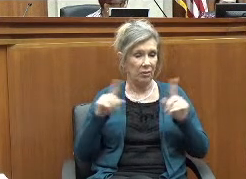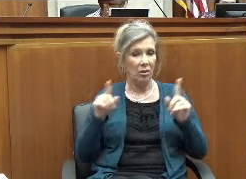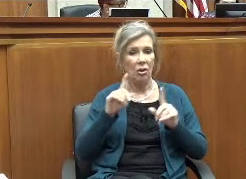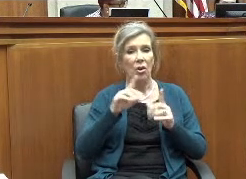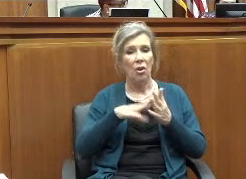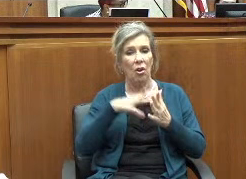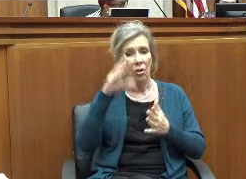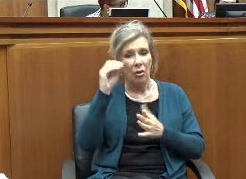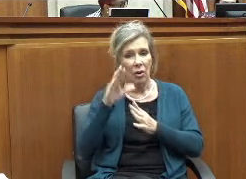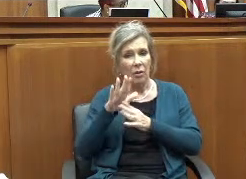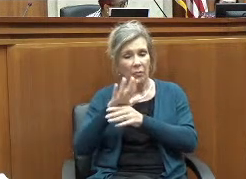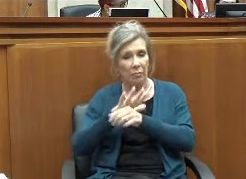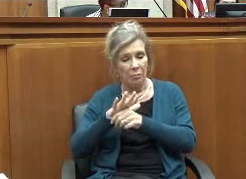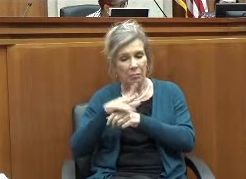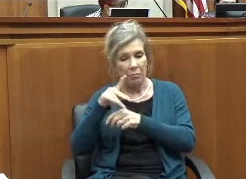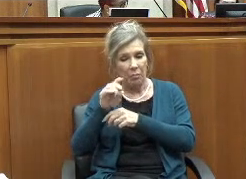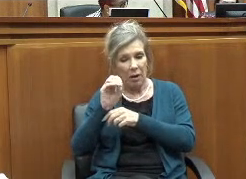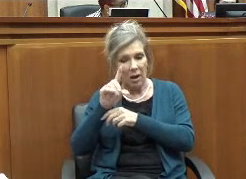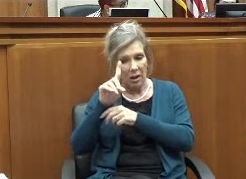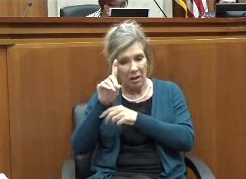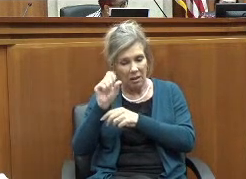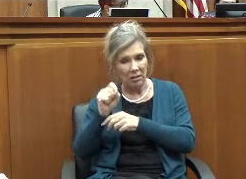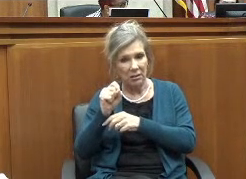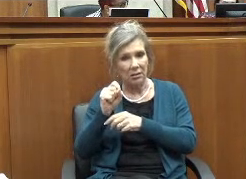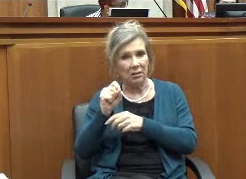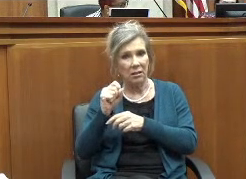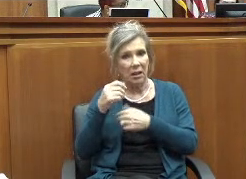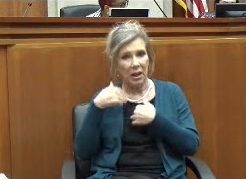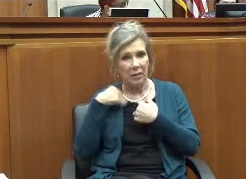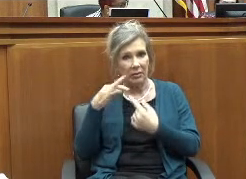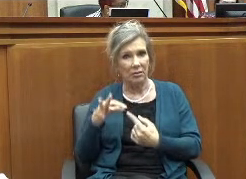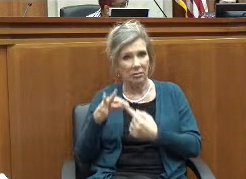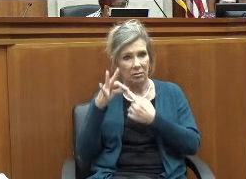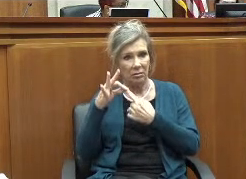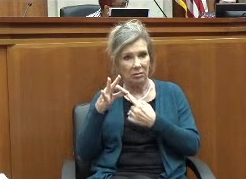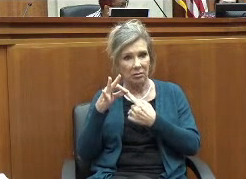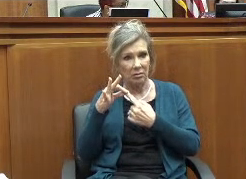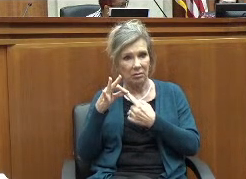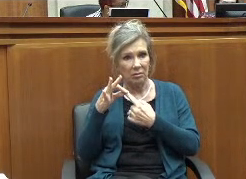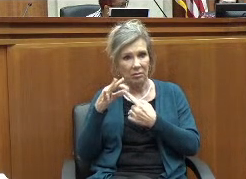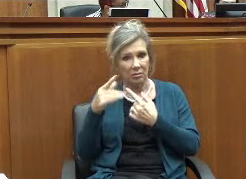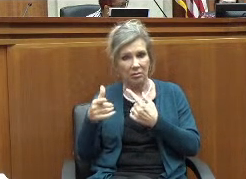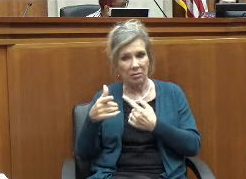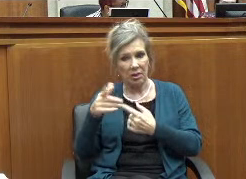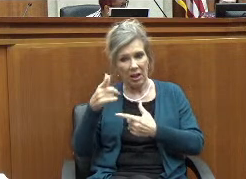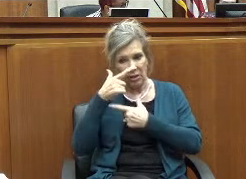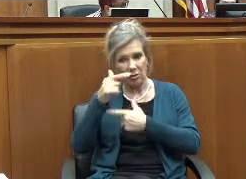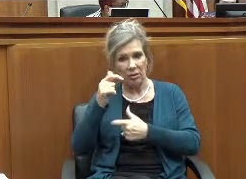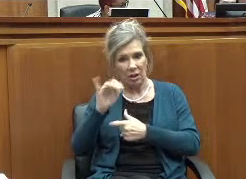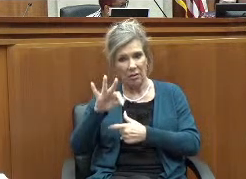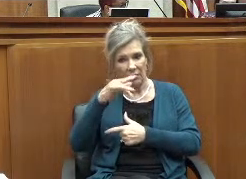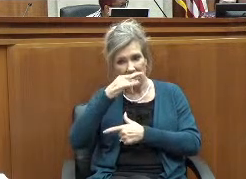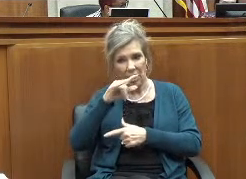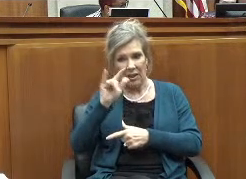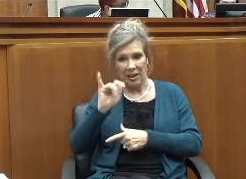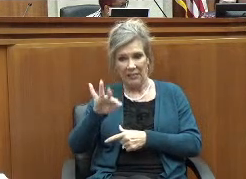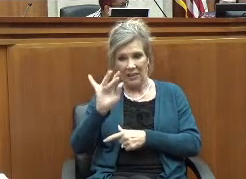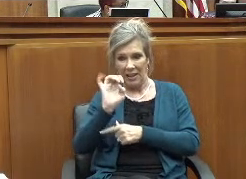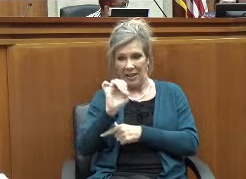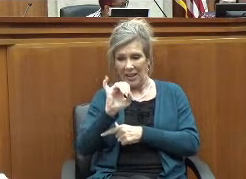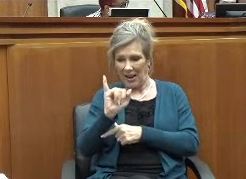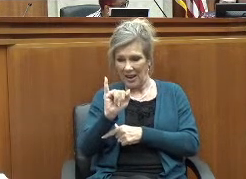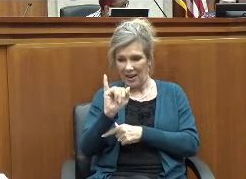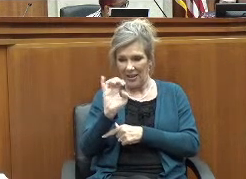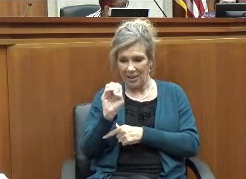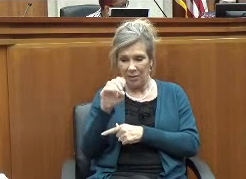students with exceptionalities if that's what's in the best interest of the child, and that's what the IEP says that they need to be doing. I also believe that they have to find